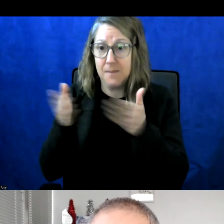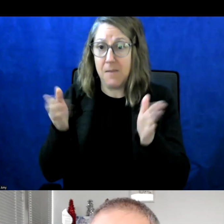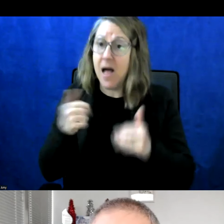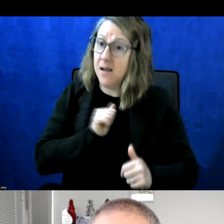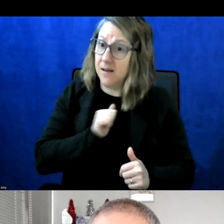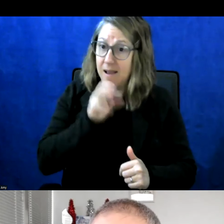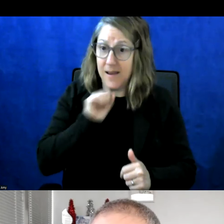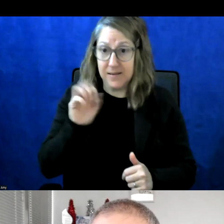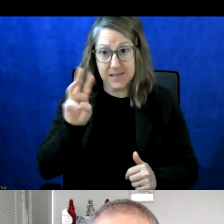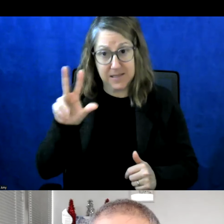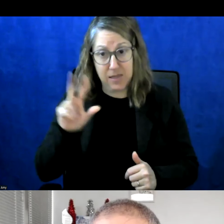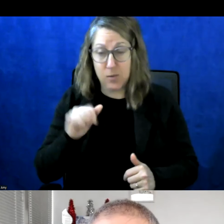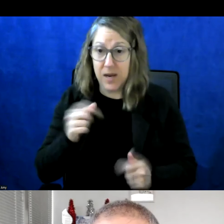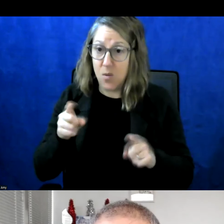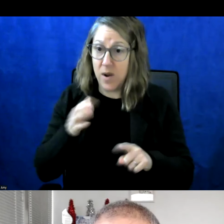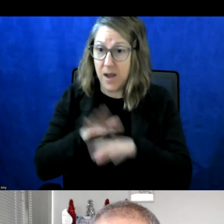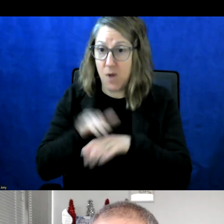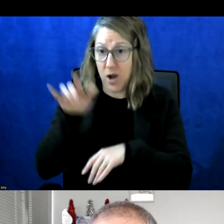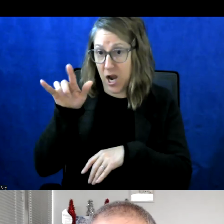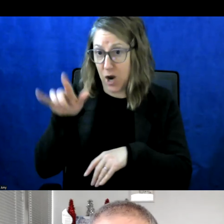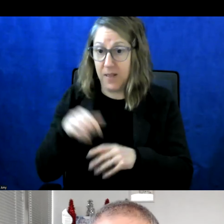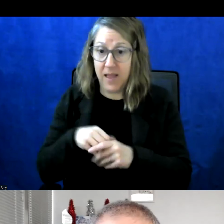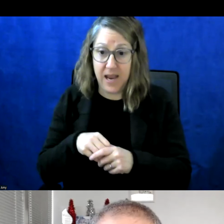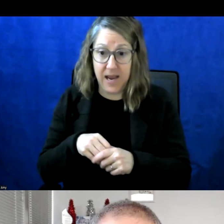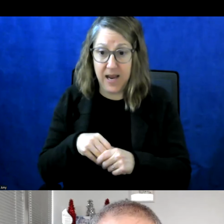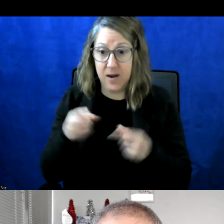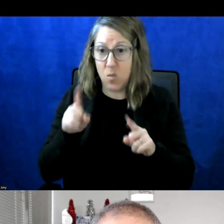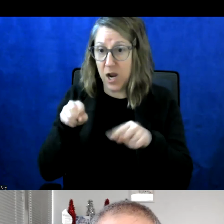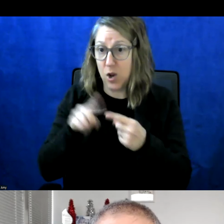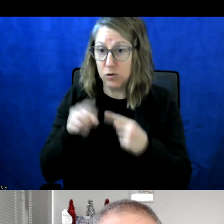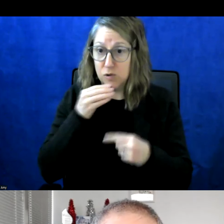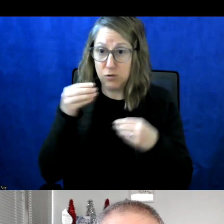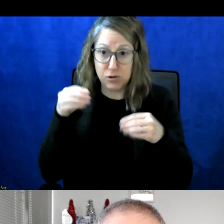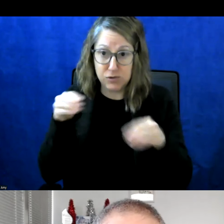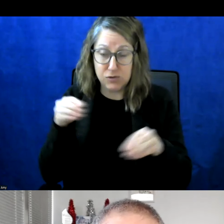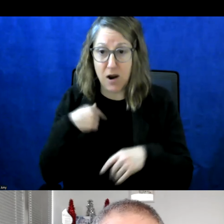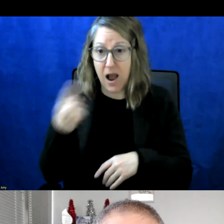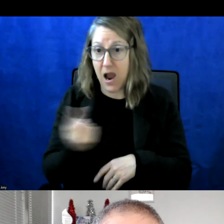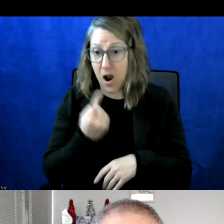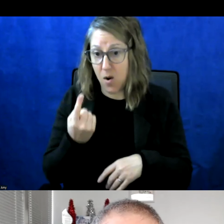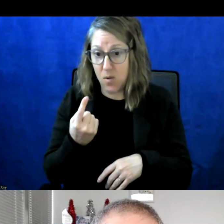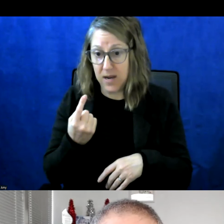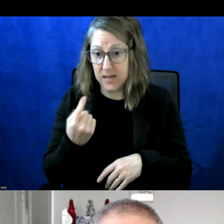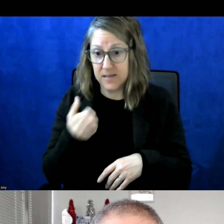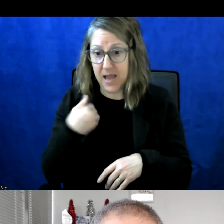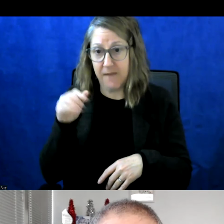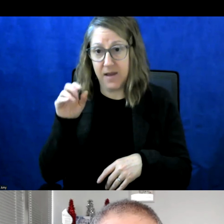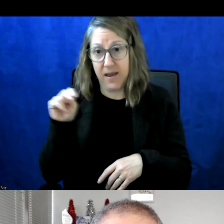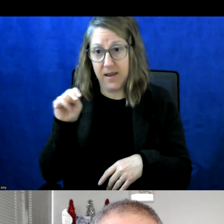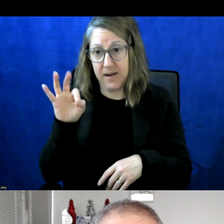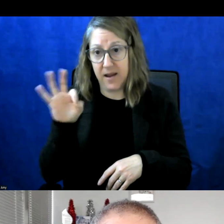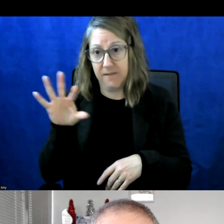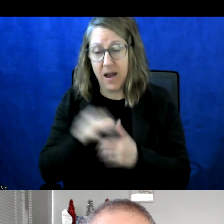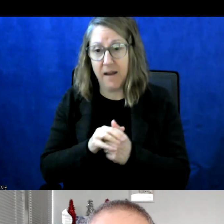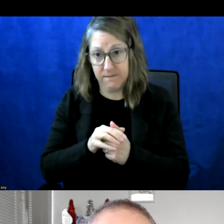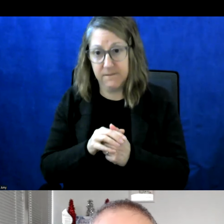When I get on an airplane, if I'm in public transportation, when I go to the grocery stores, I always have an N95. That's what I